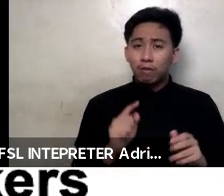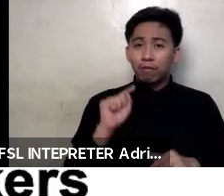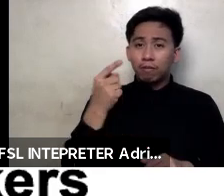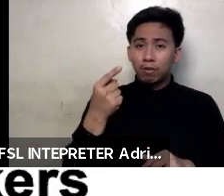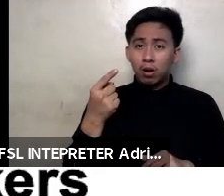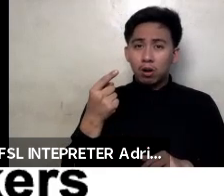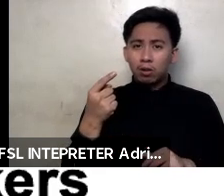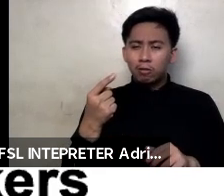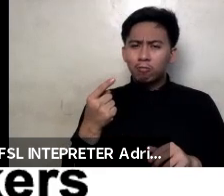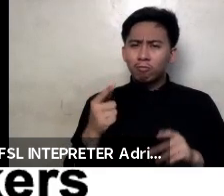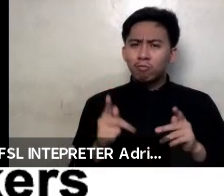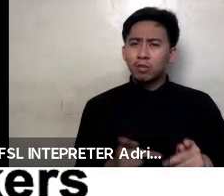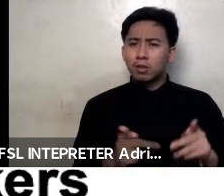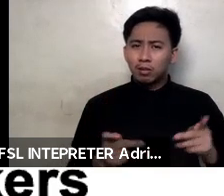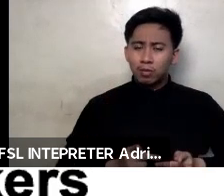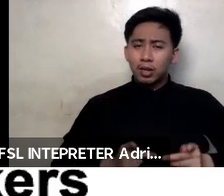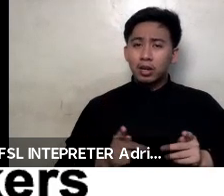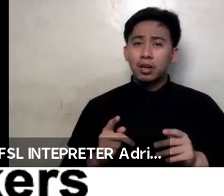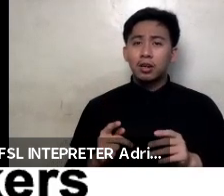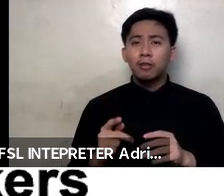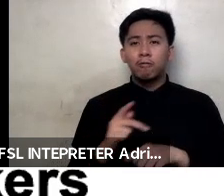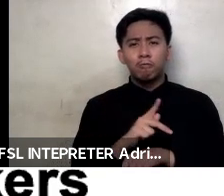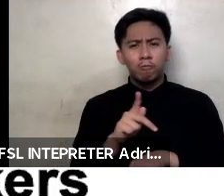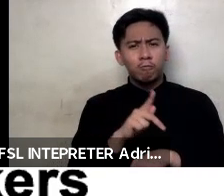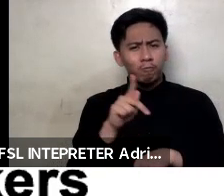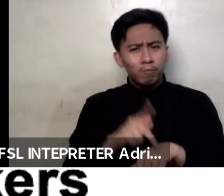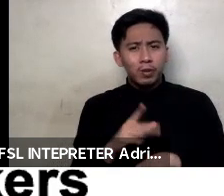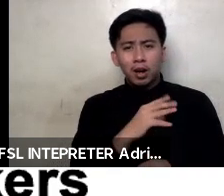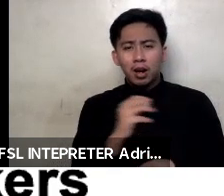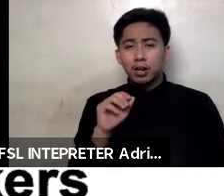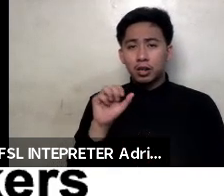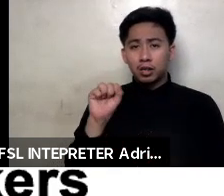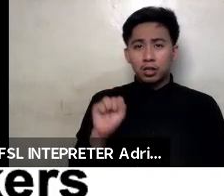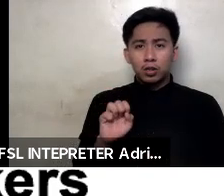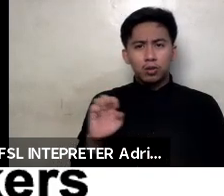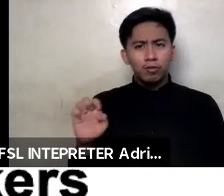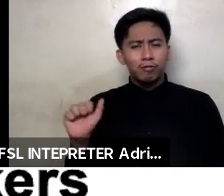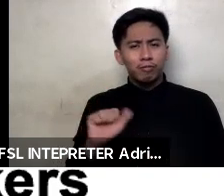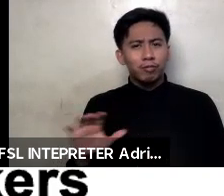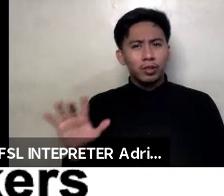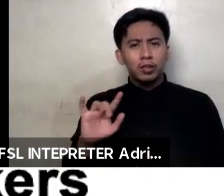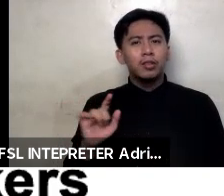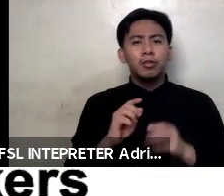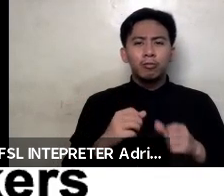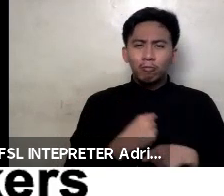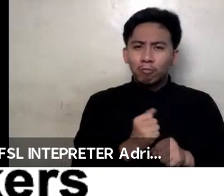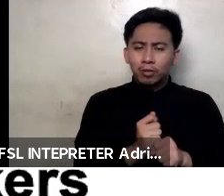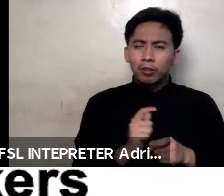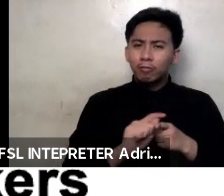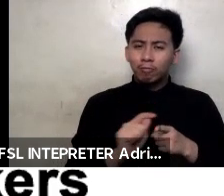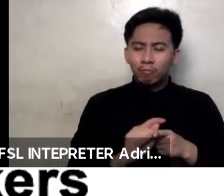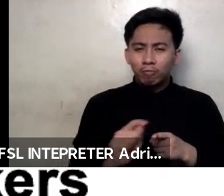na at sa Southeast Asia sa pagsagawa ng training na ito on nutrition in an emergency,